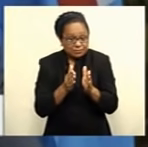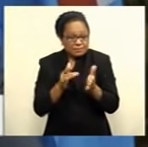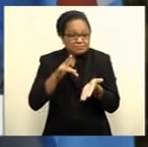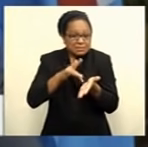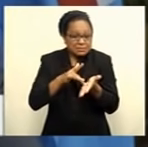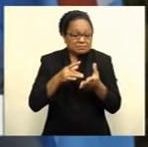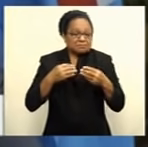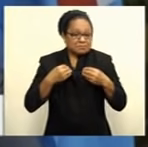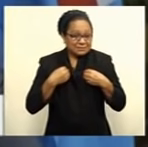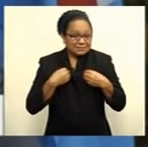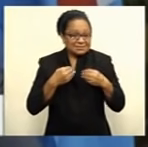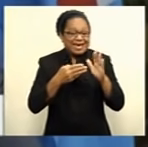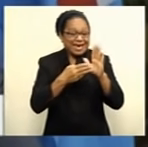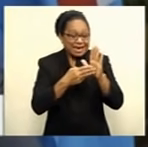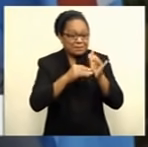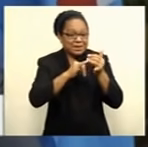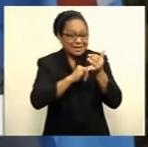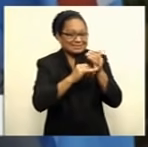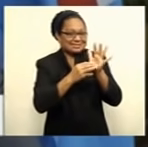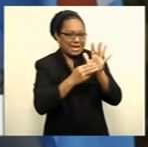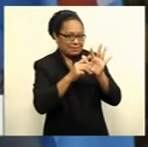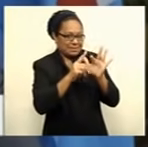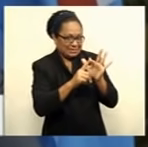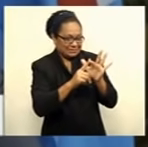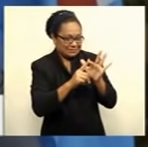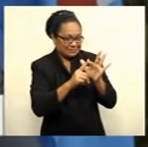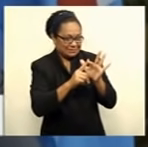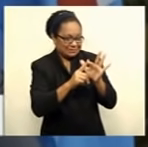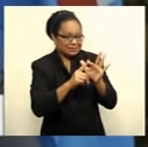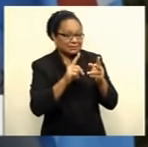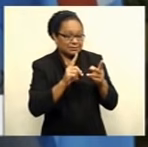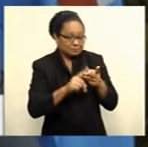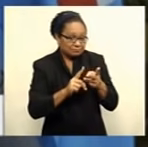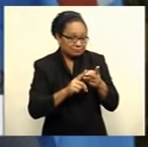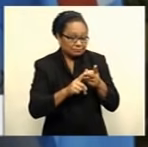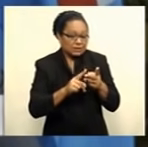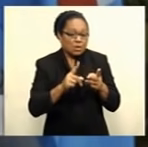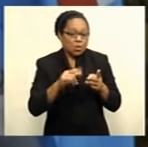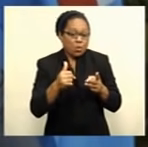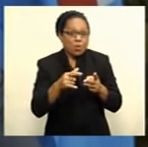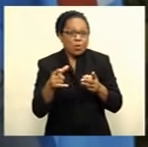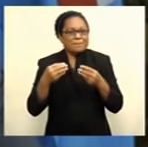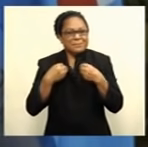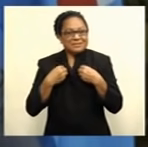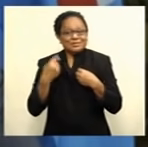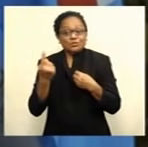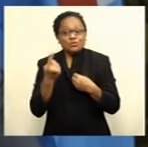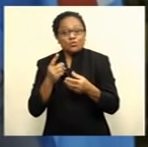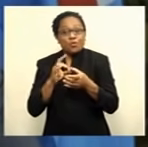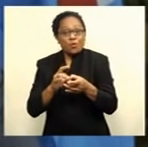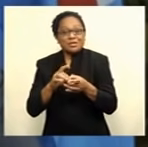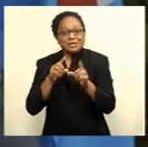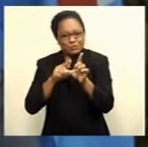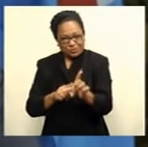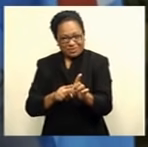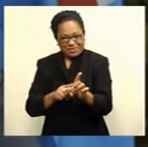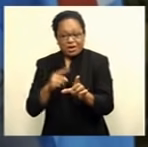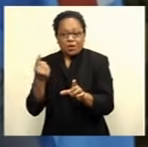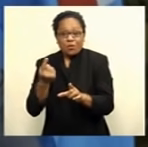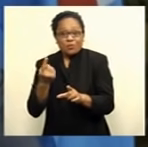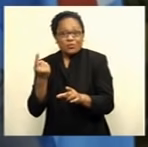enterprises, MSMEs, or businesses owned and operated by our youth or women that are